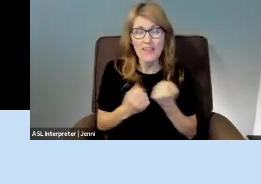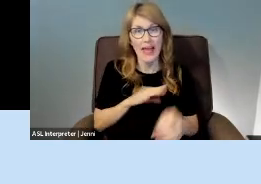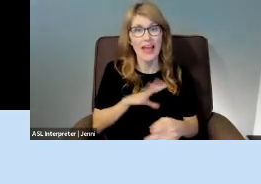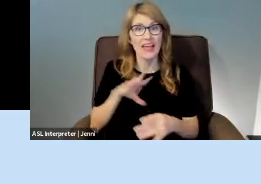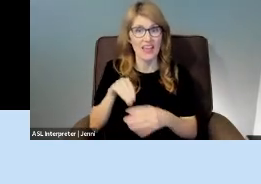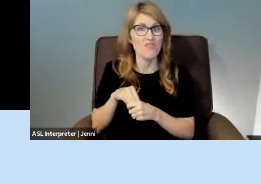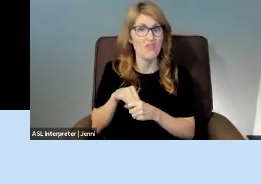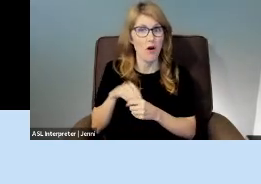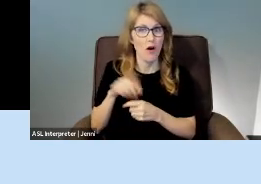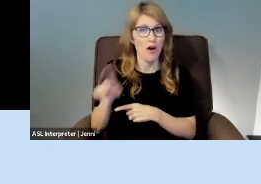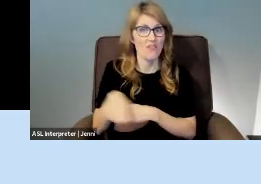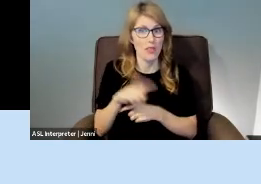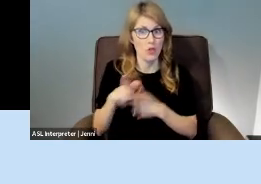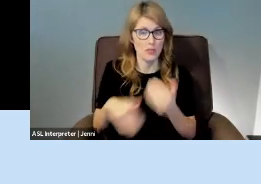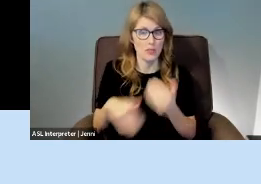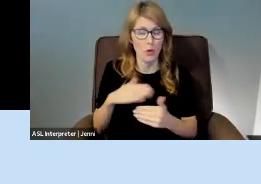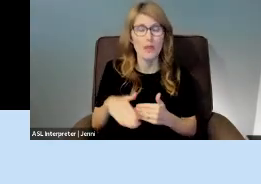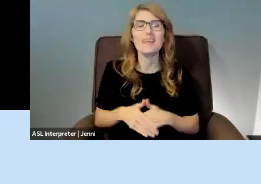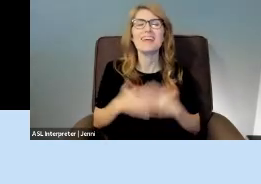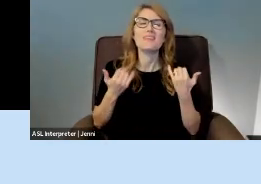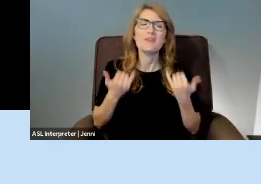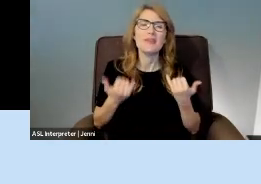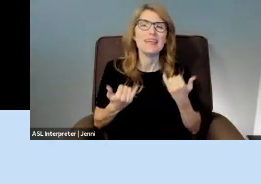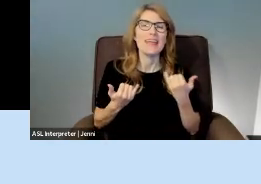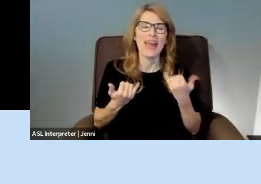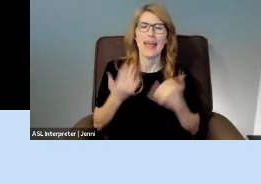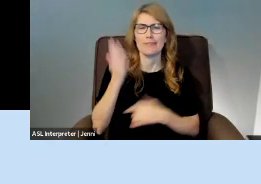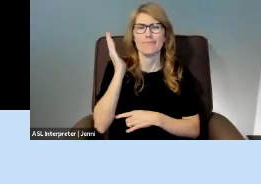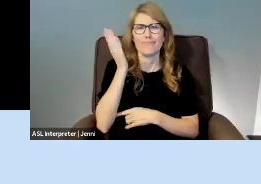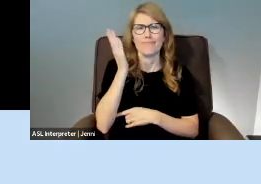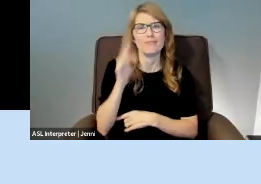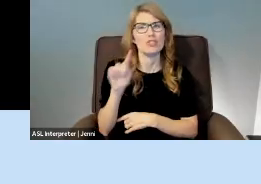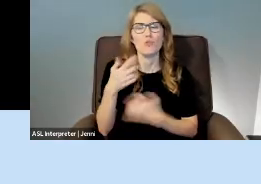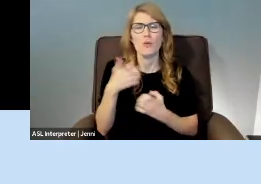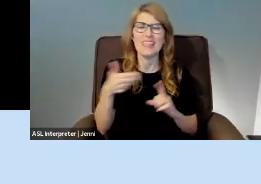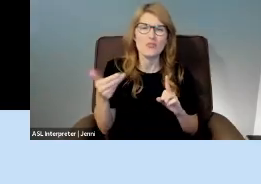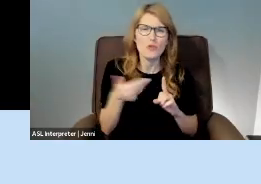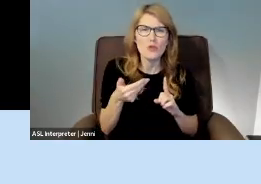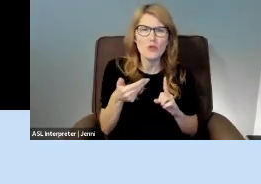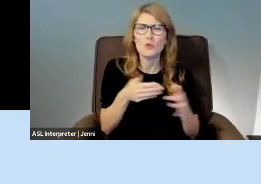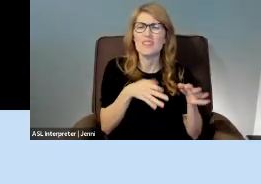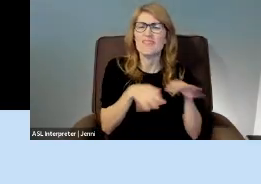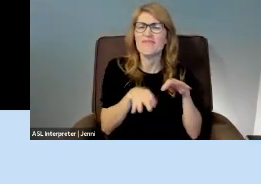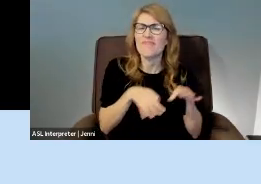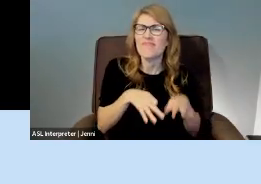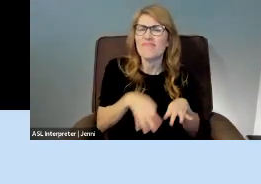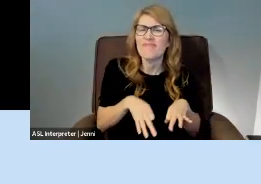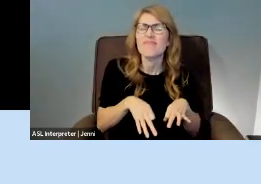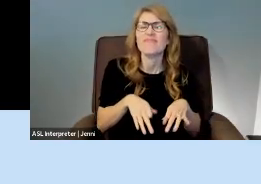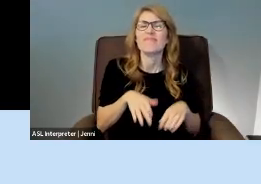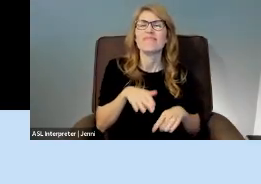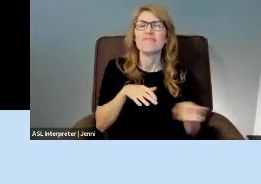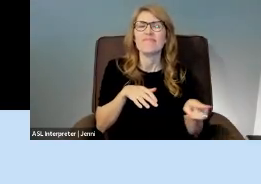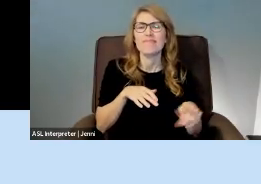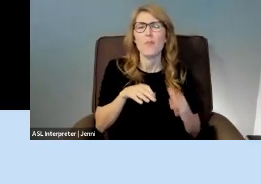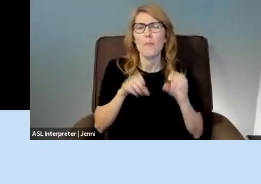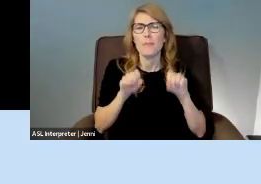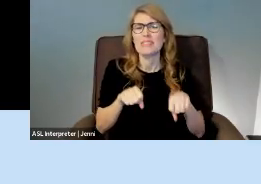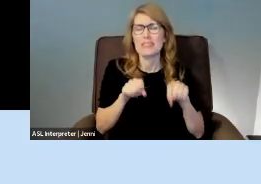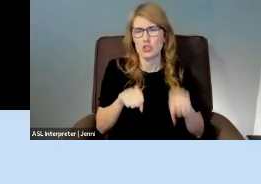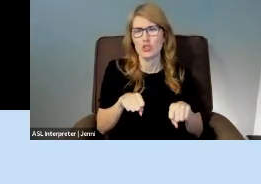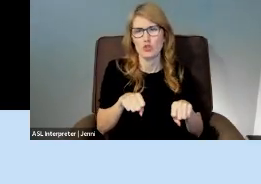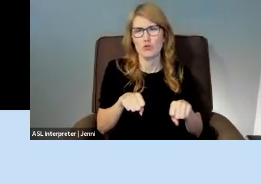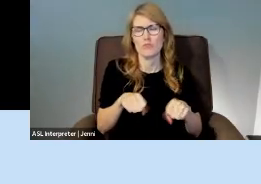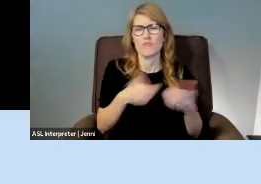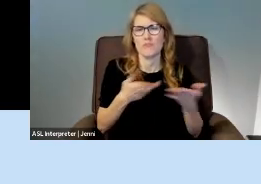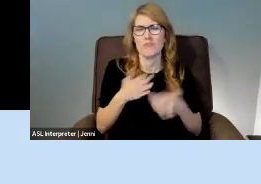this webinar was just to introduce and kind of highlight the potential things out there